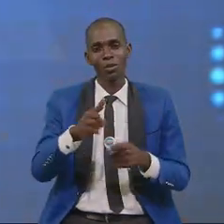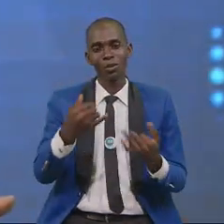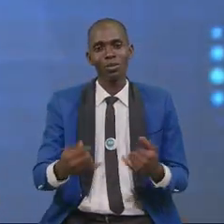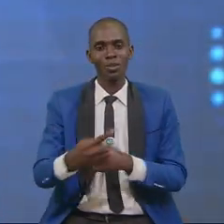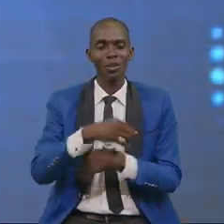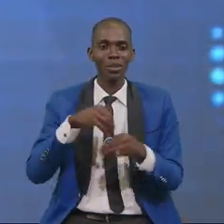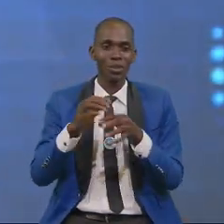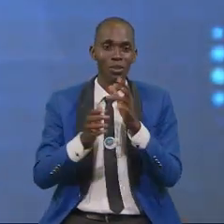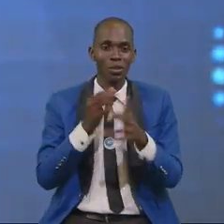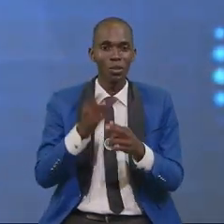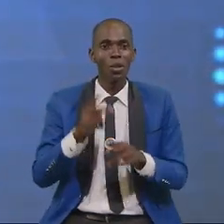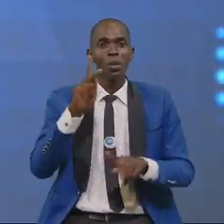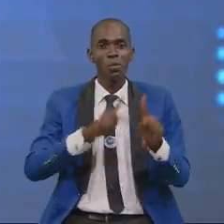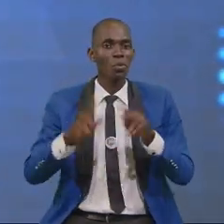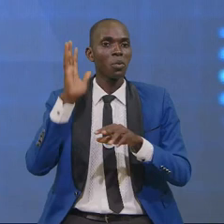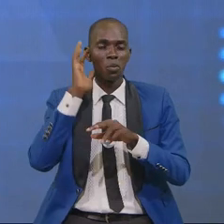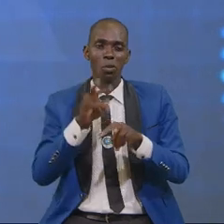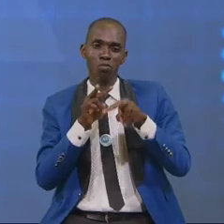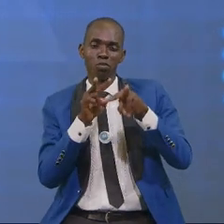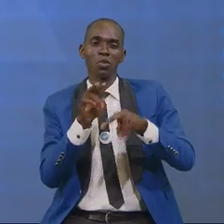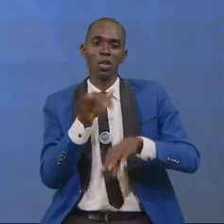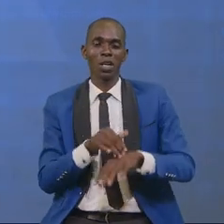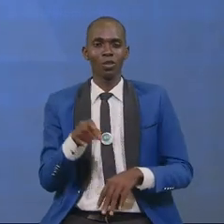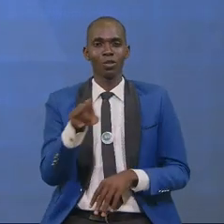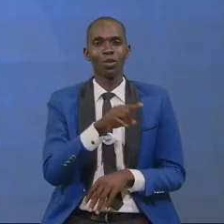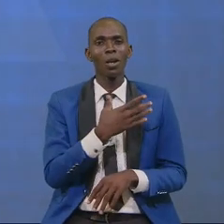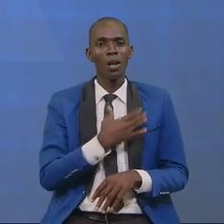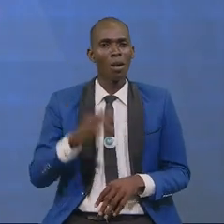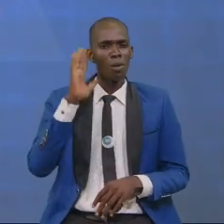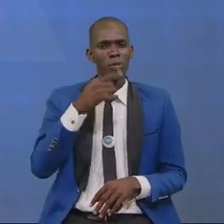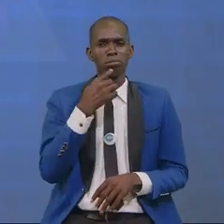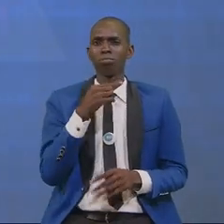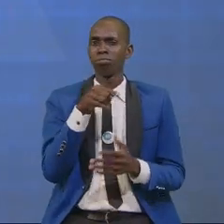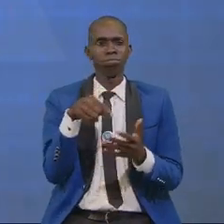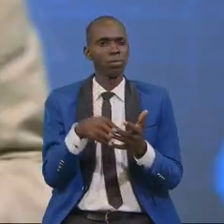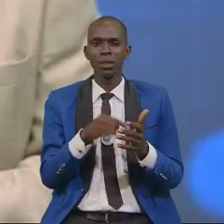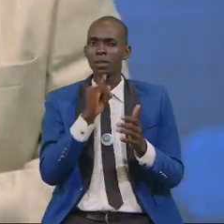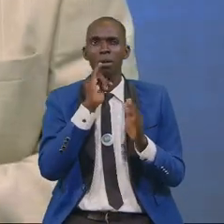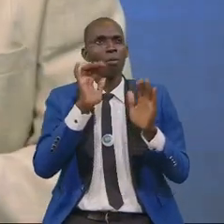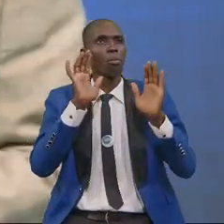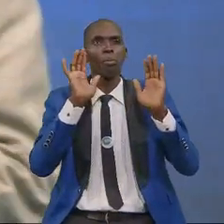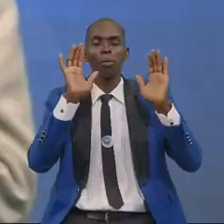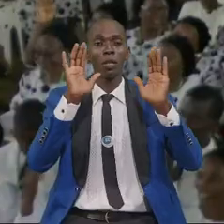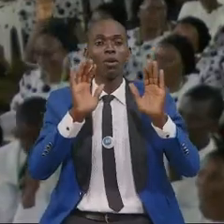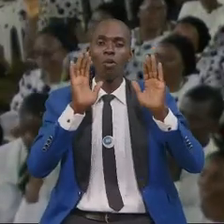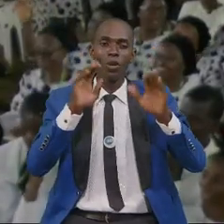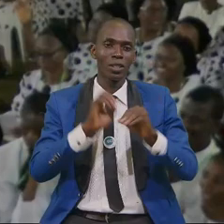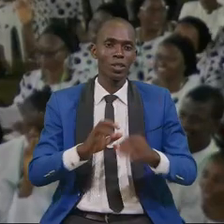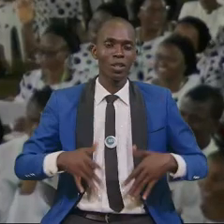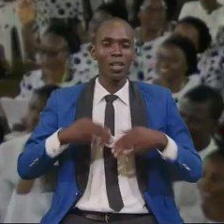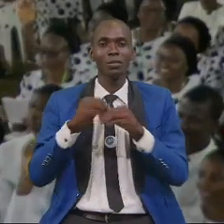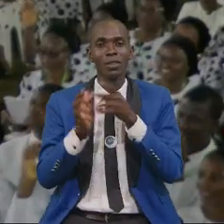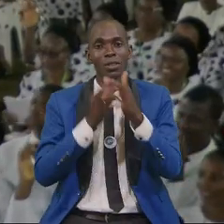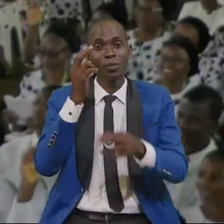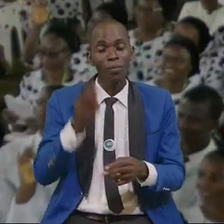you after you leave here, they'll say, this is wonderful. Wonders in your life. I